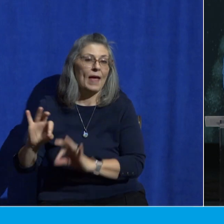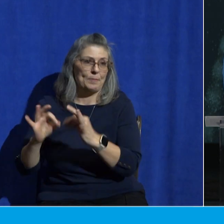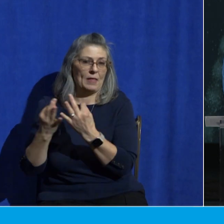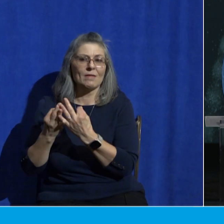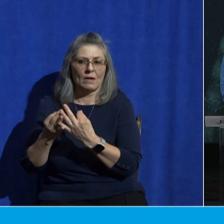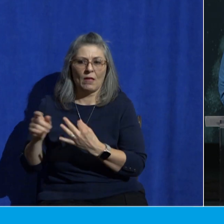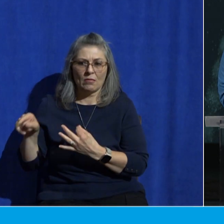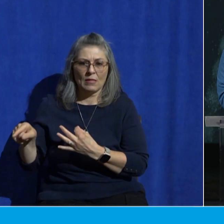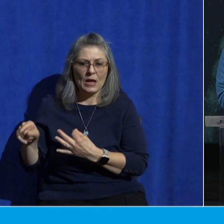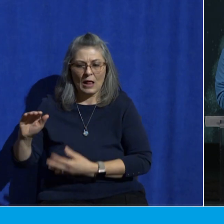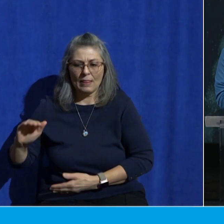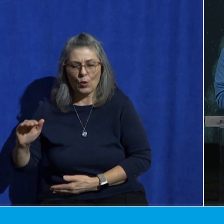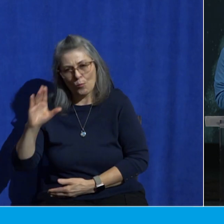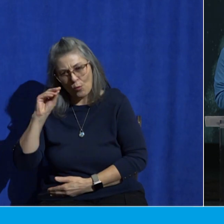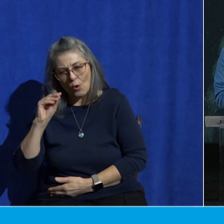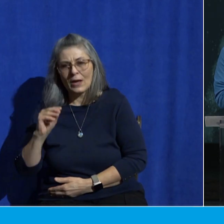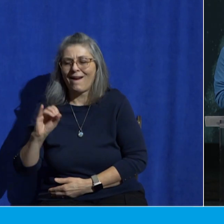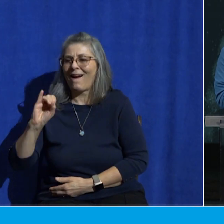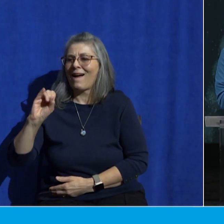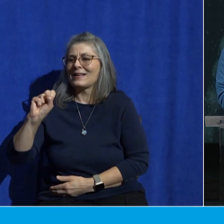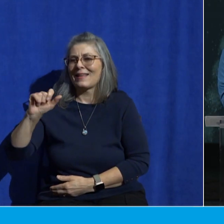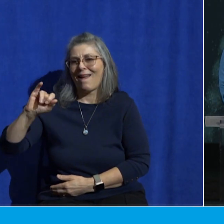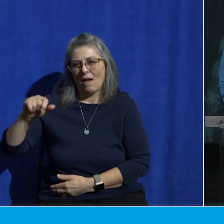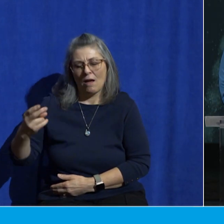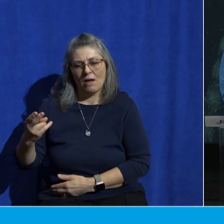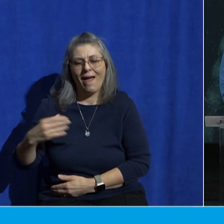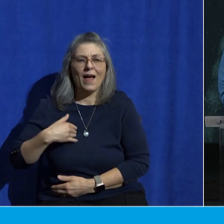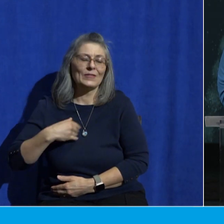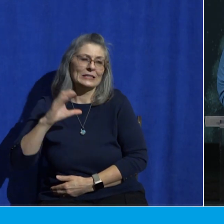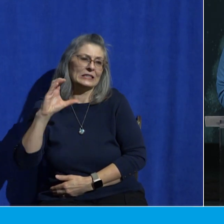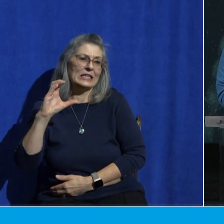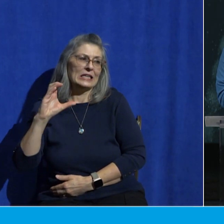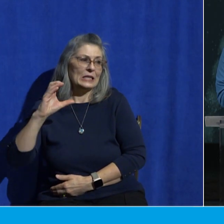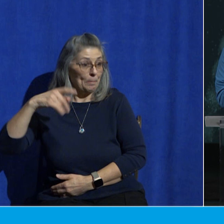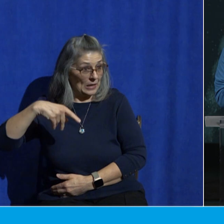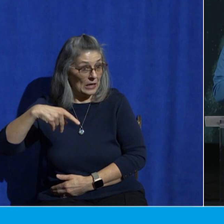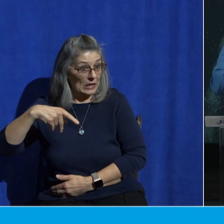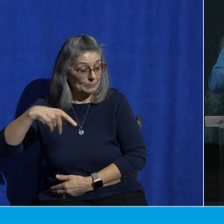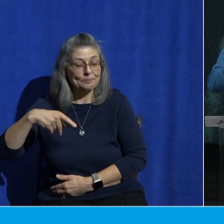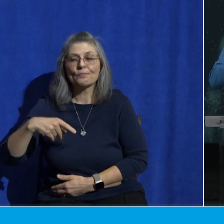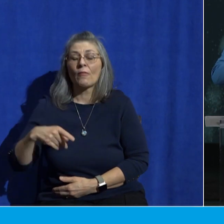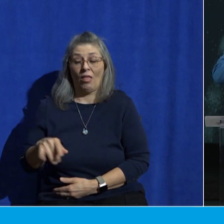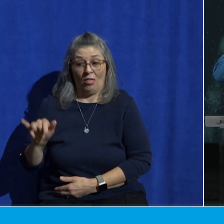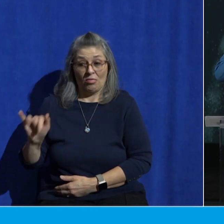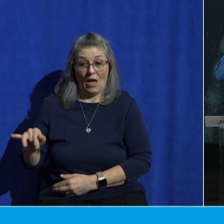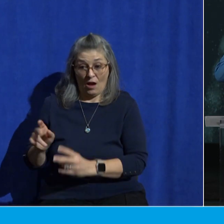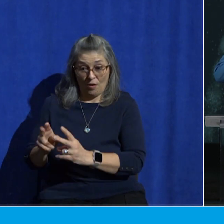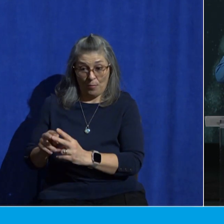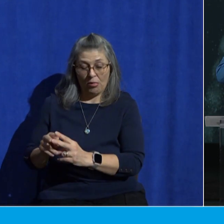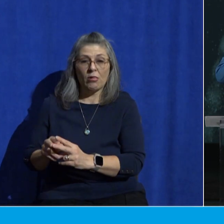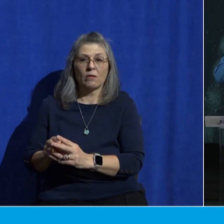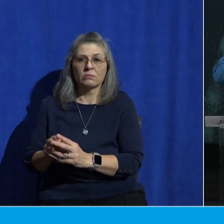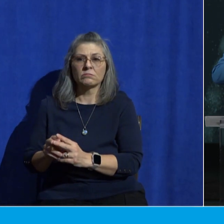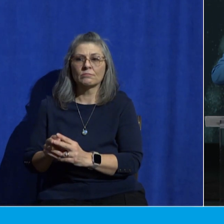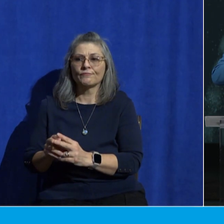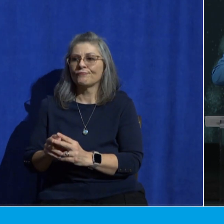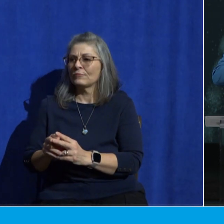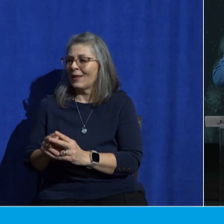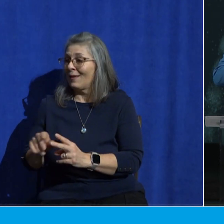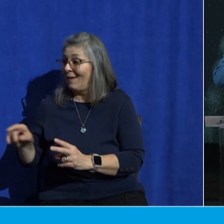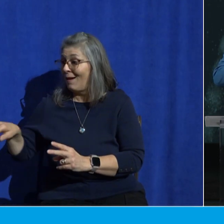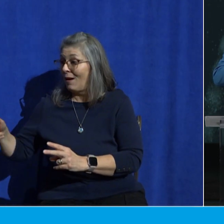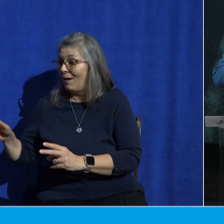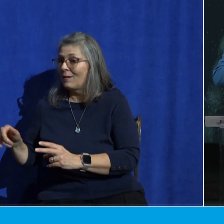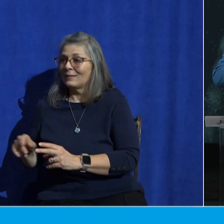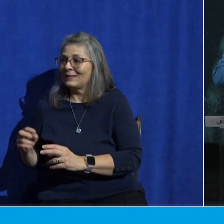Little Isaiah De Los Santos has cerebral palsy. And this couple who was having dinner with the De Los Santos